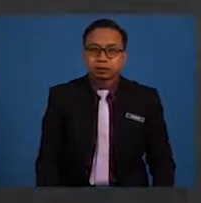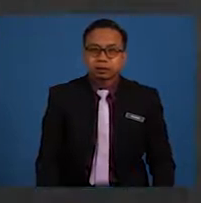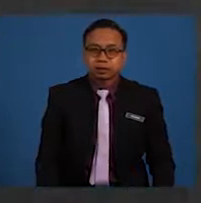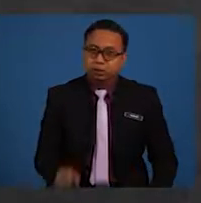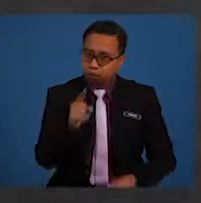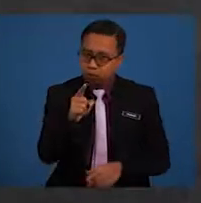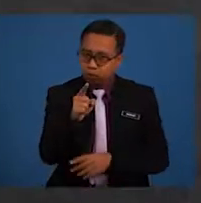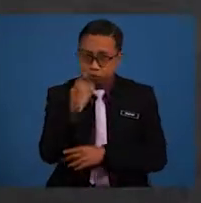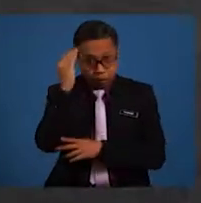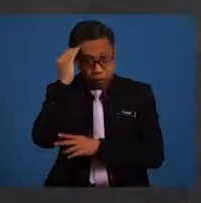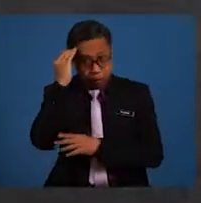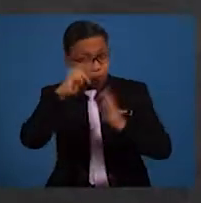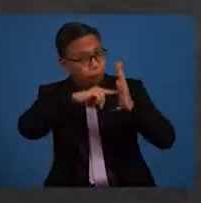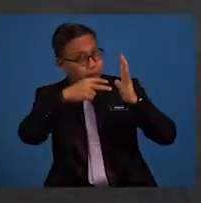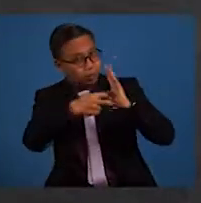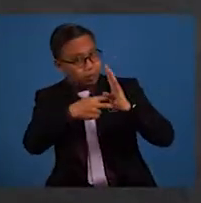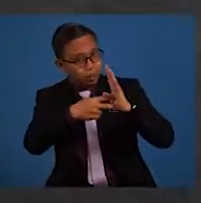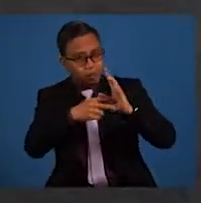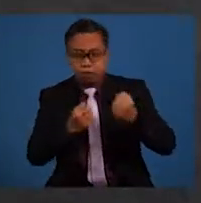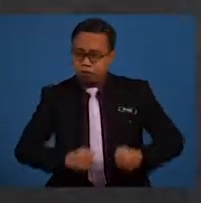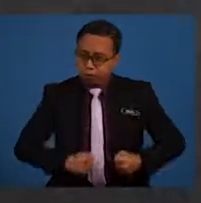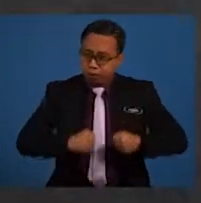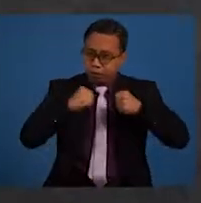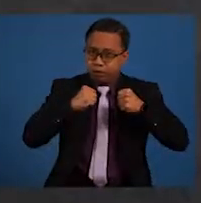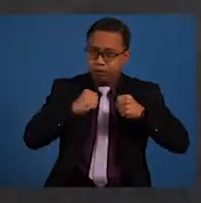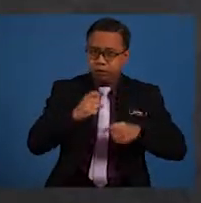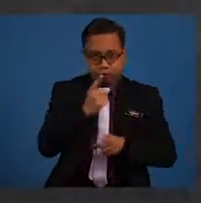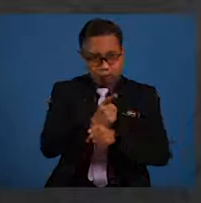You do know the meaning of a survivor, right?